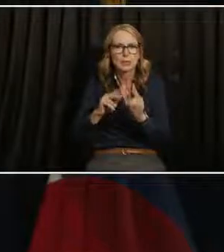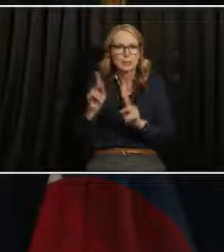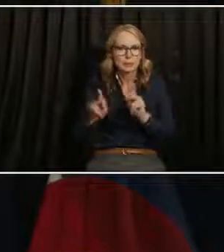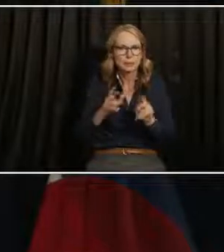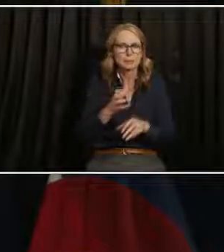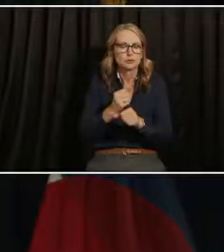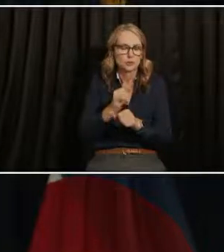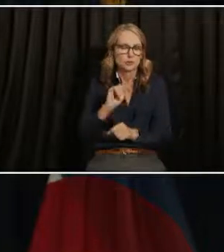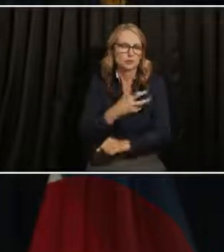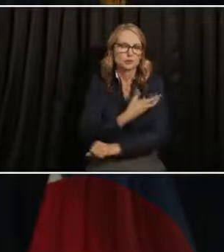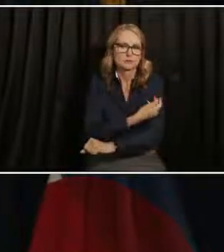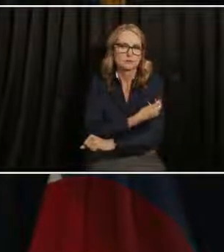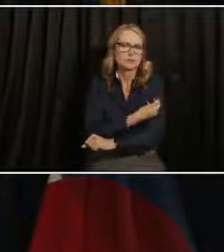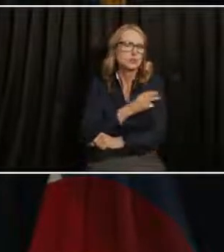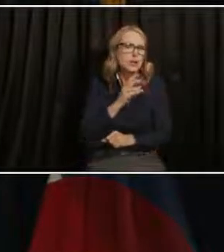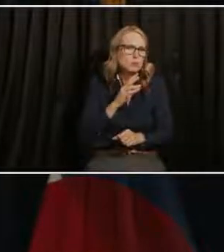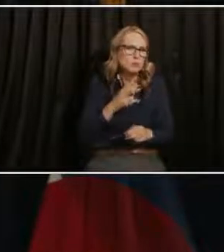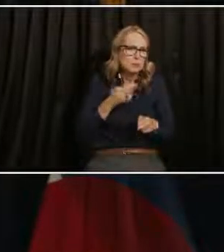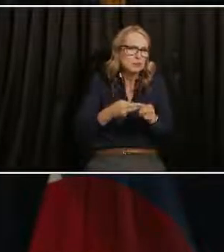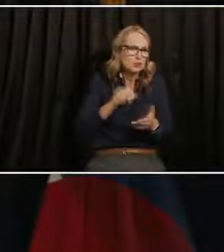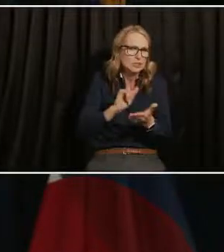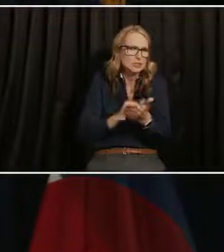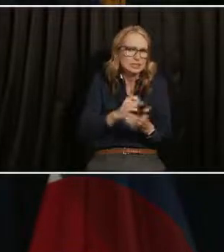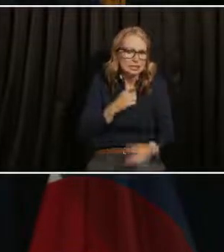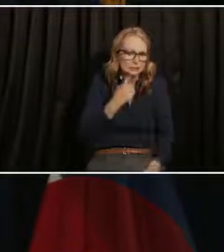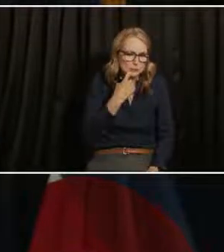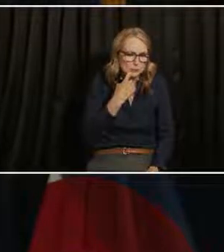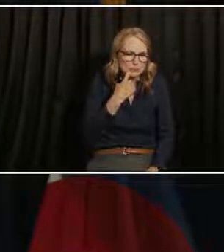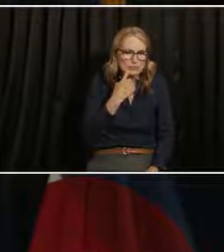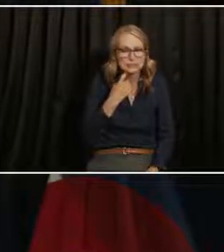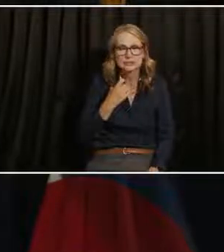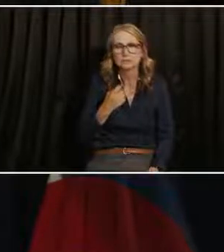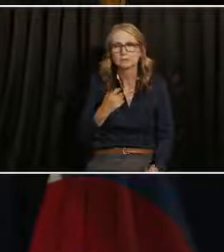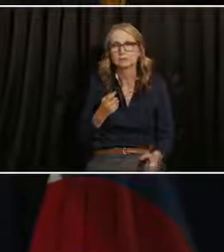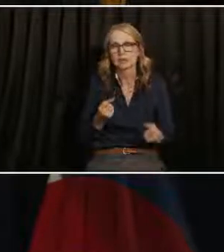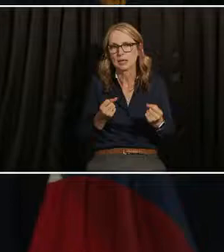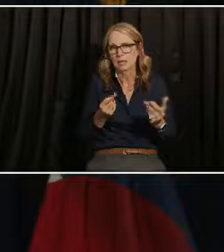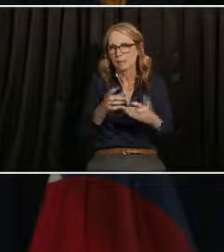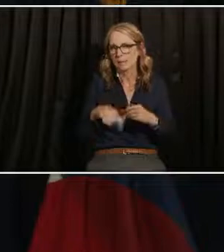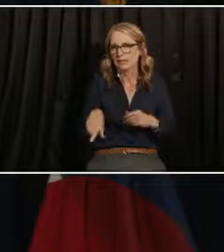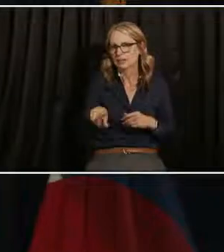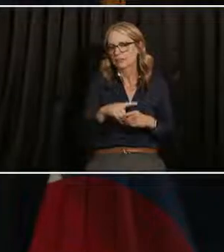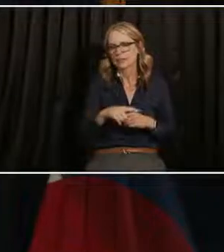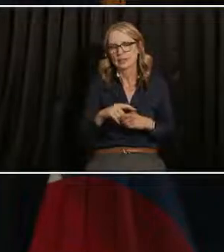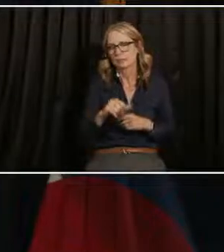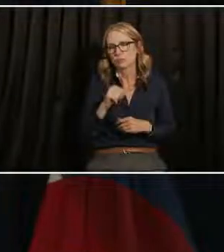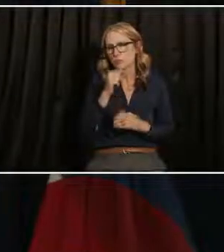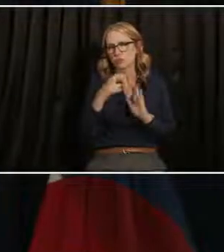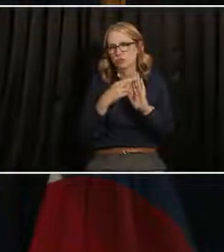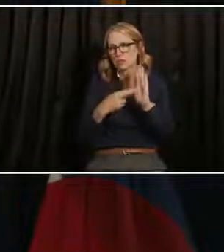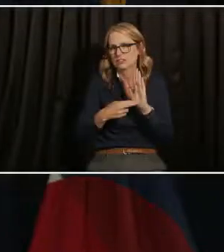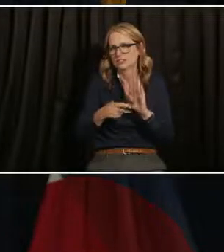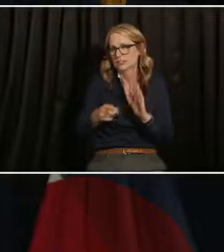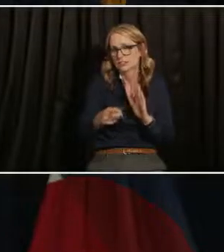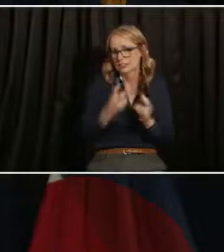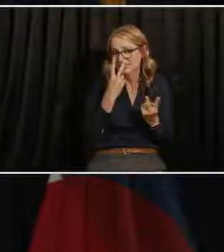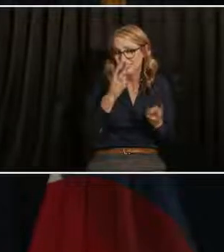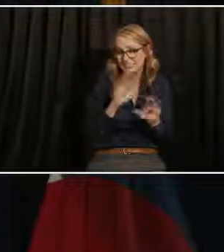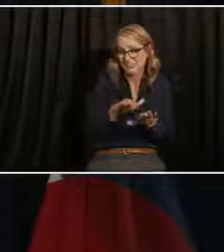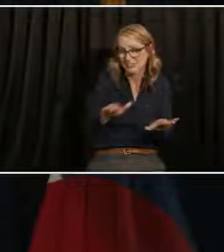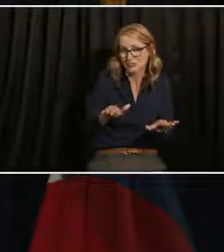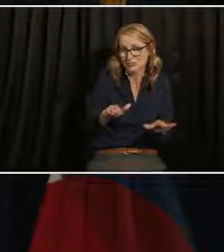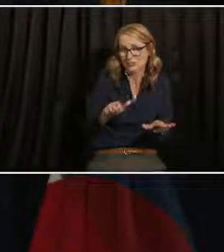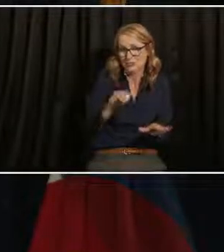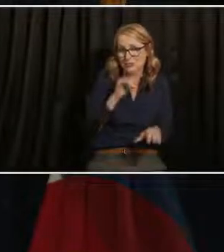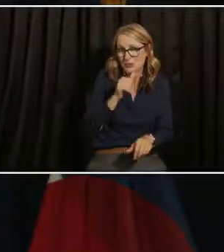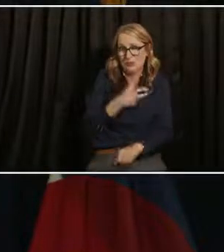that a couple weeks ago. Many of them had not been involved in the early rollout, in part because they see predominantly kids. We have now made a major